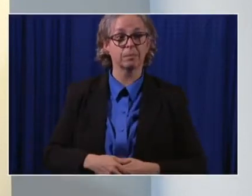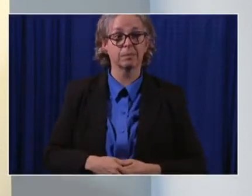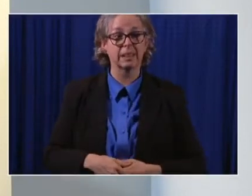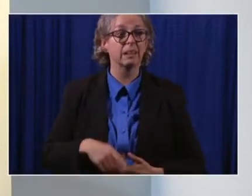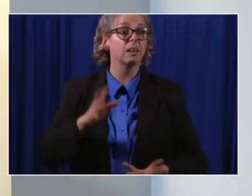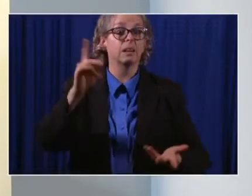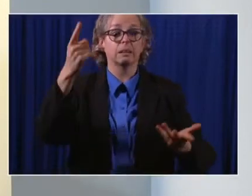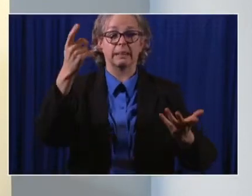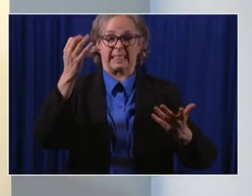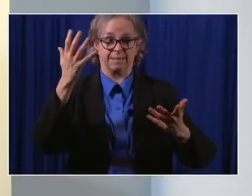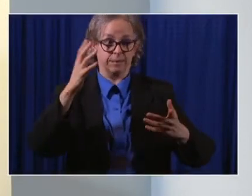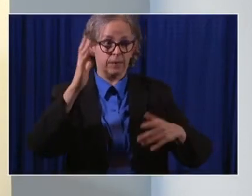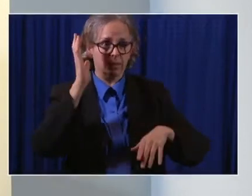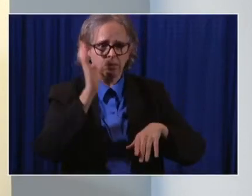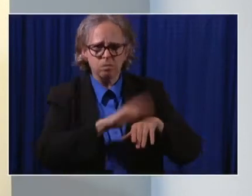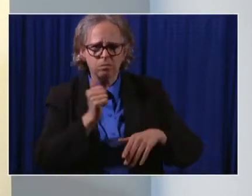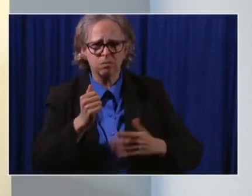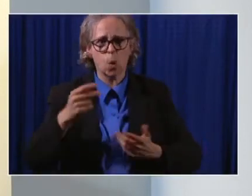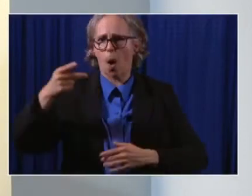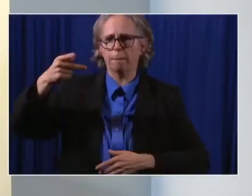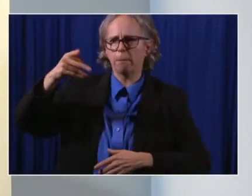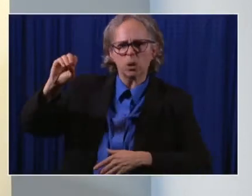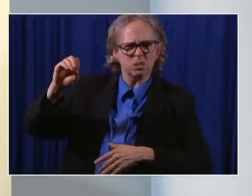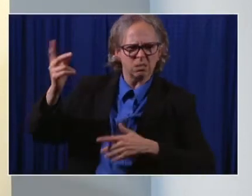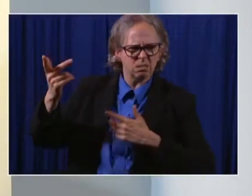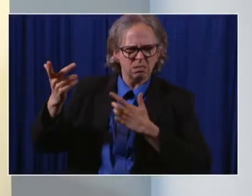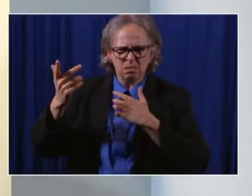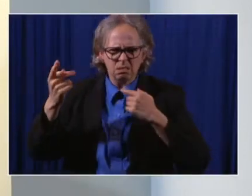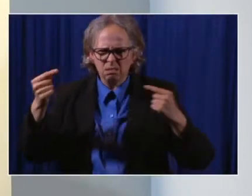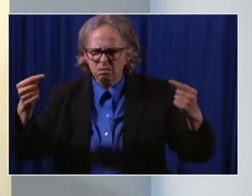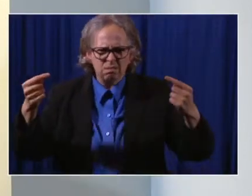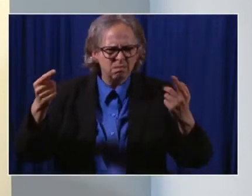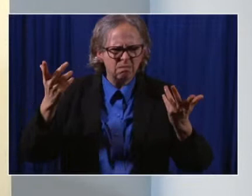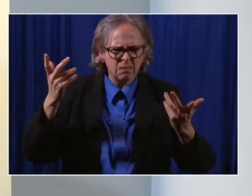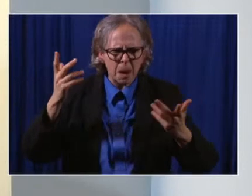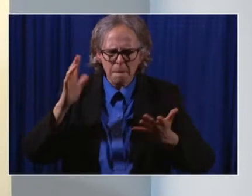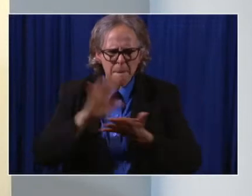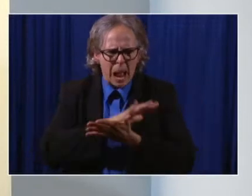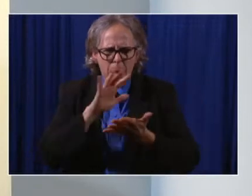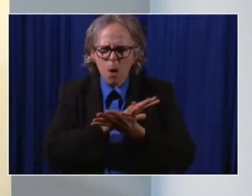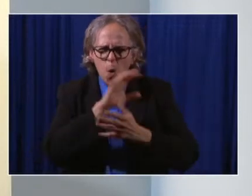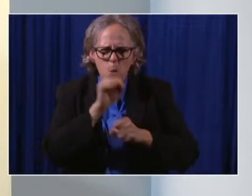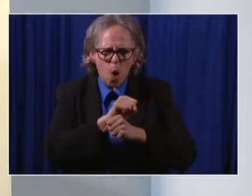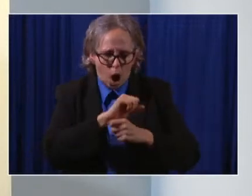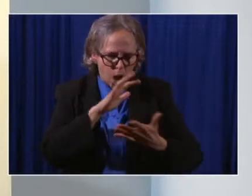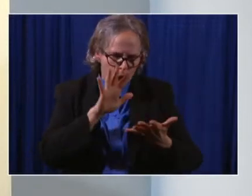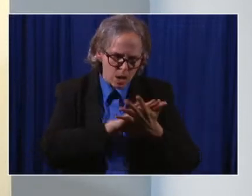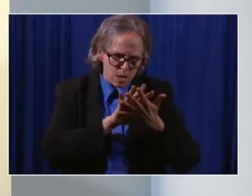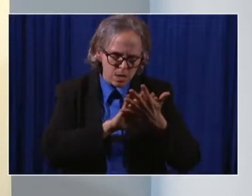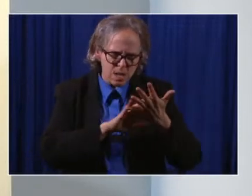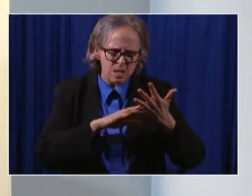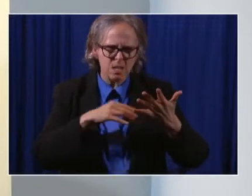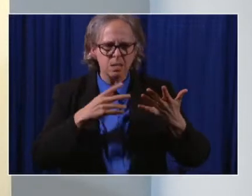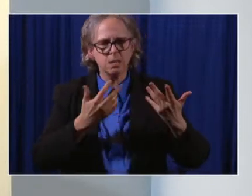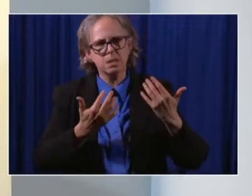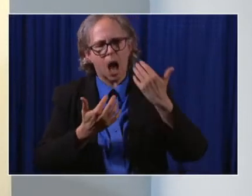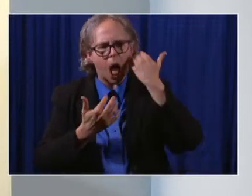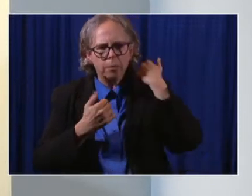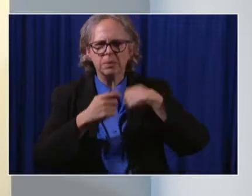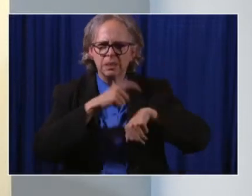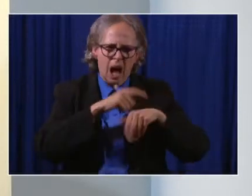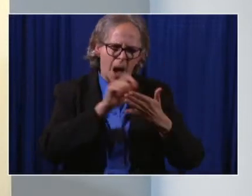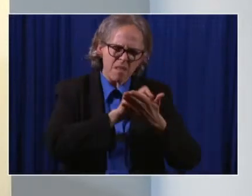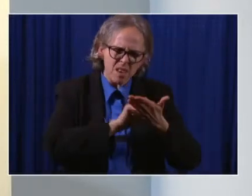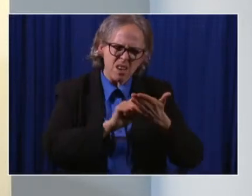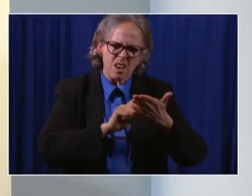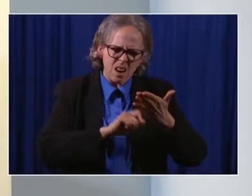issued, it's a paper process. It's a slow paper process that requires a second step of entering the data